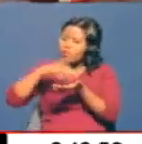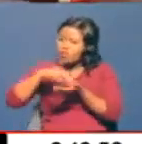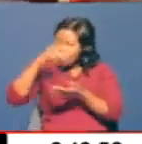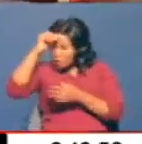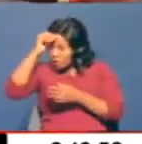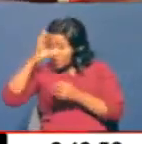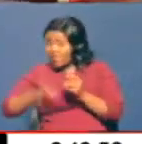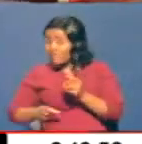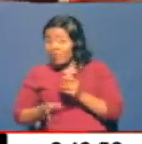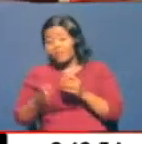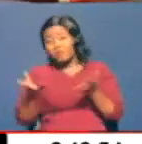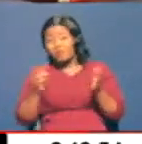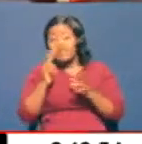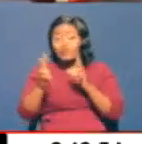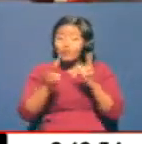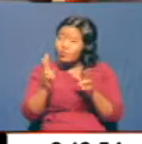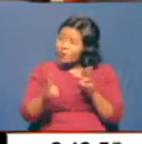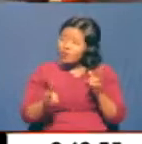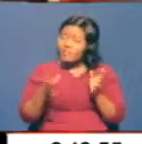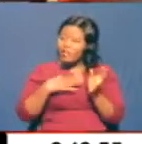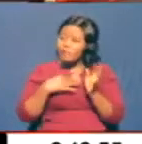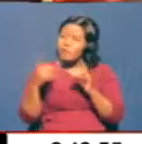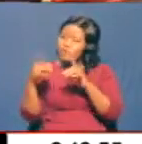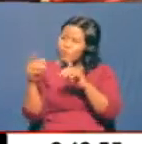2017. Munataka nimwambie nini?